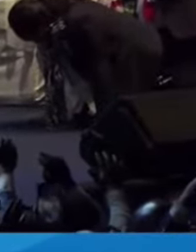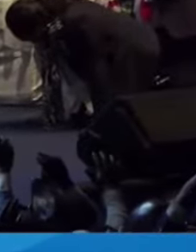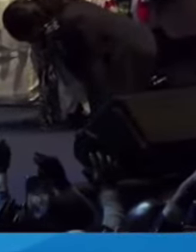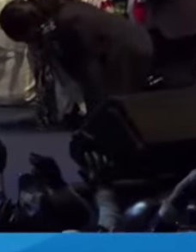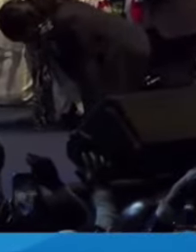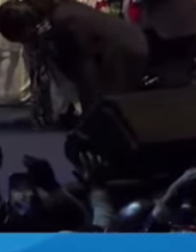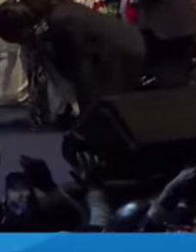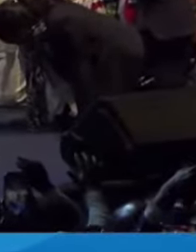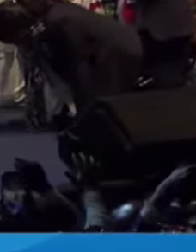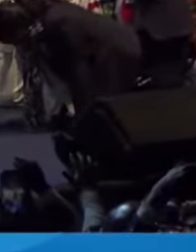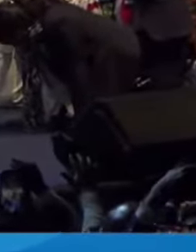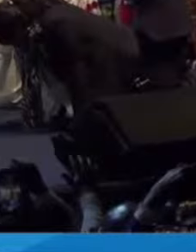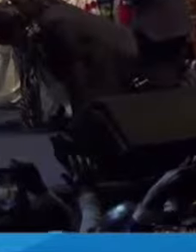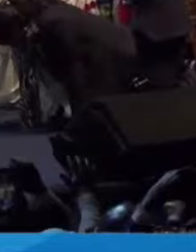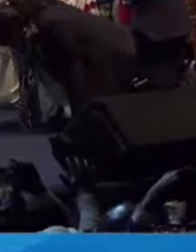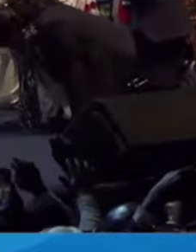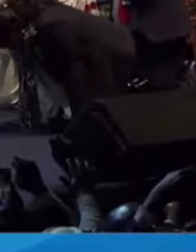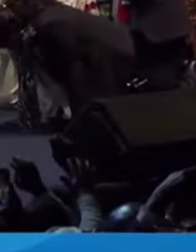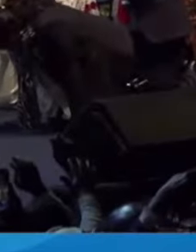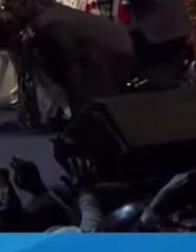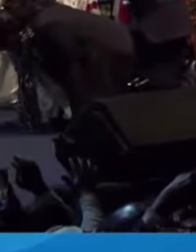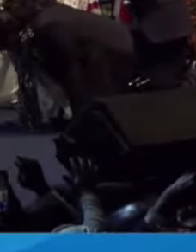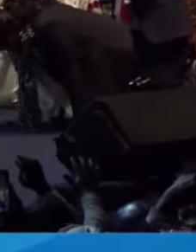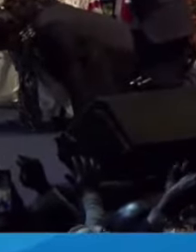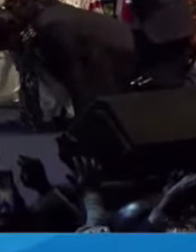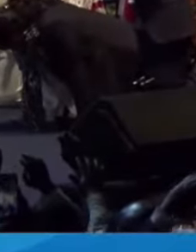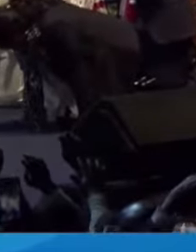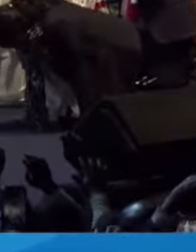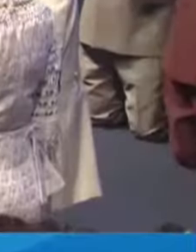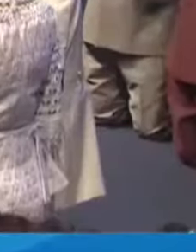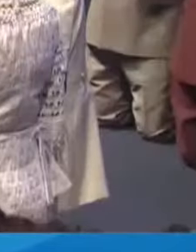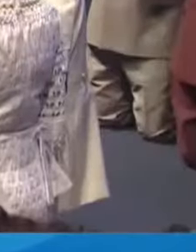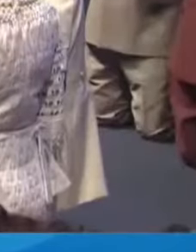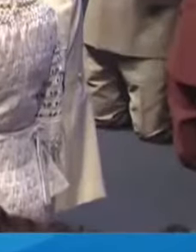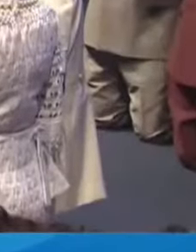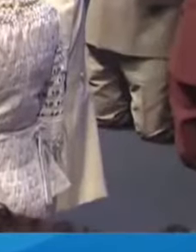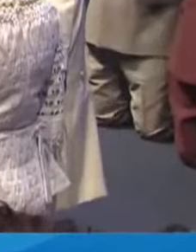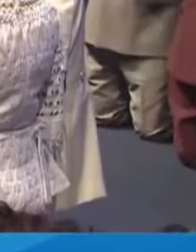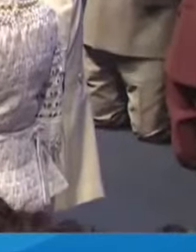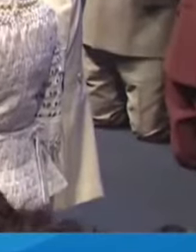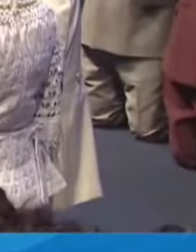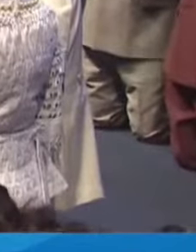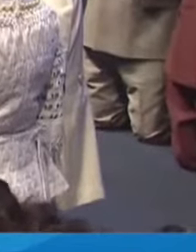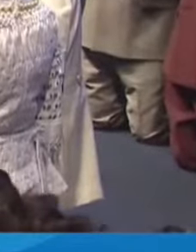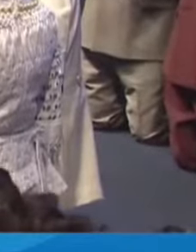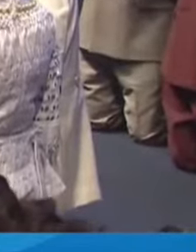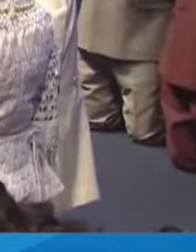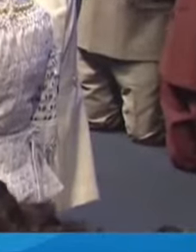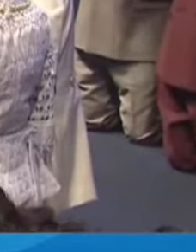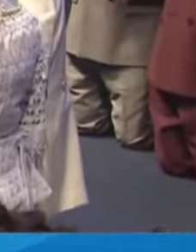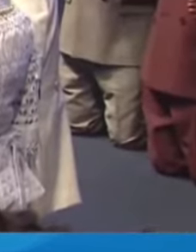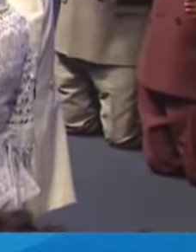wife his leadership oh god of Abraham